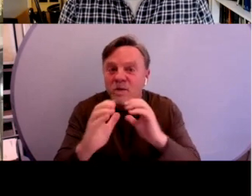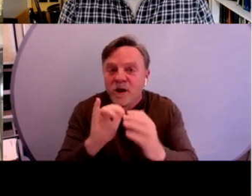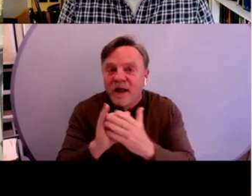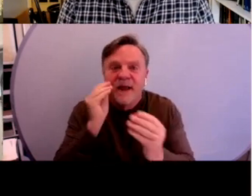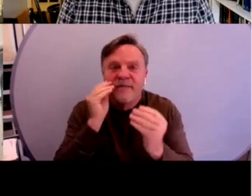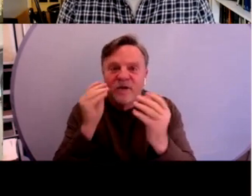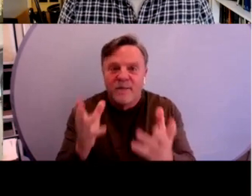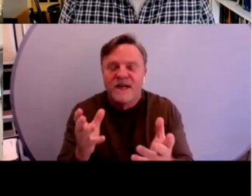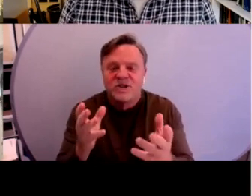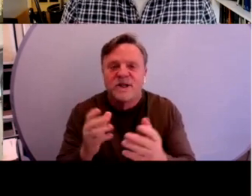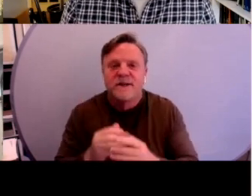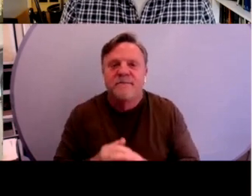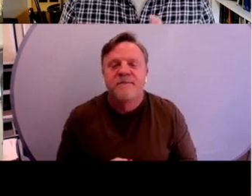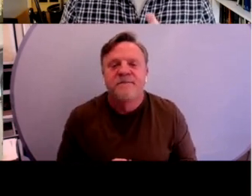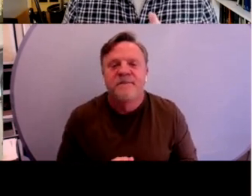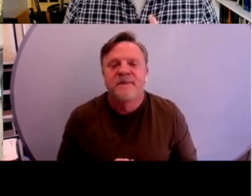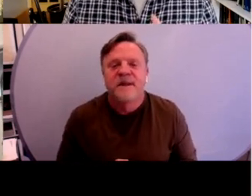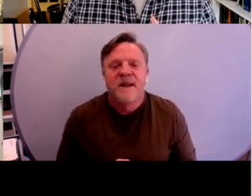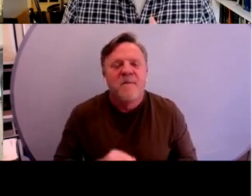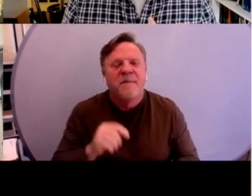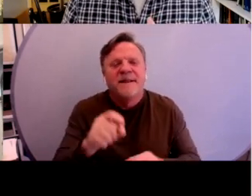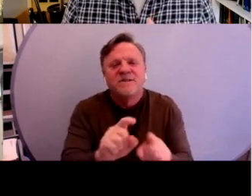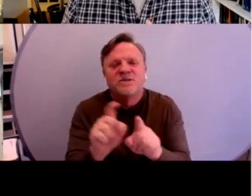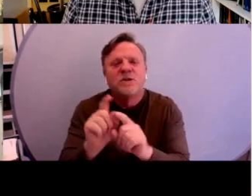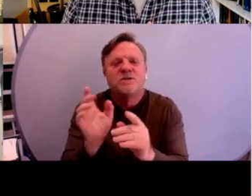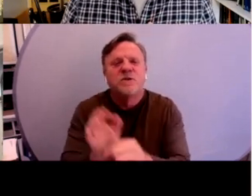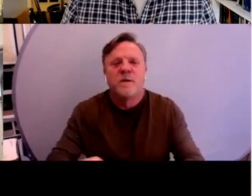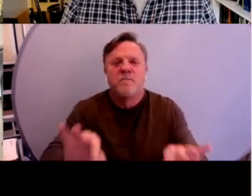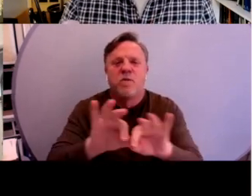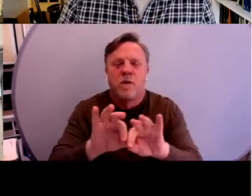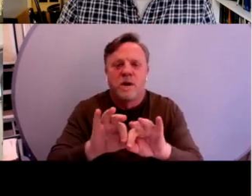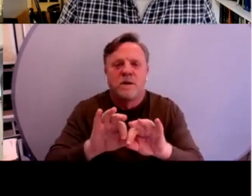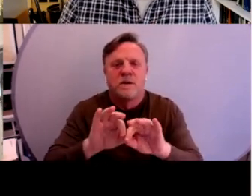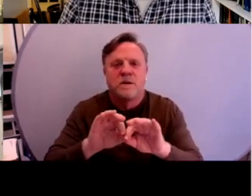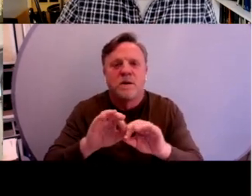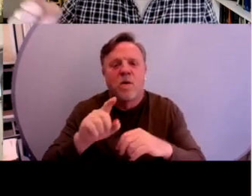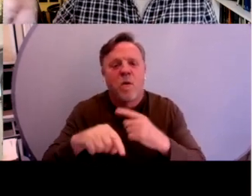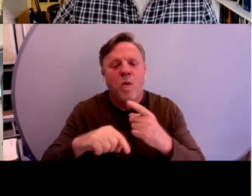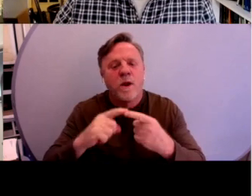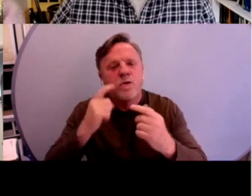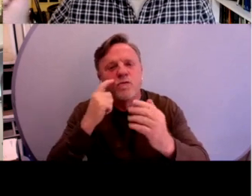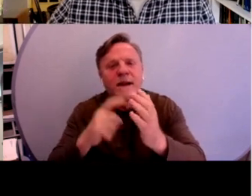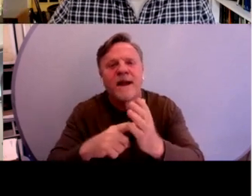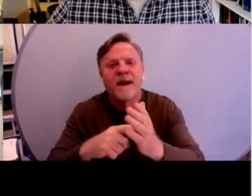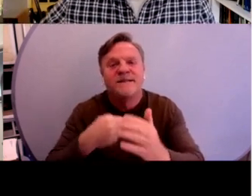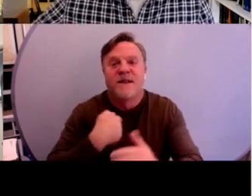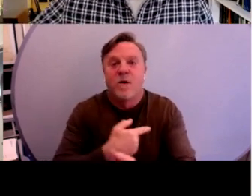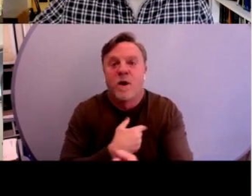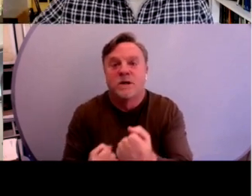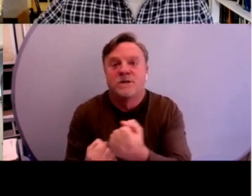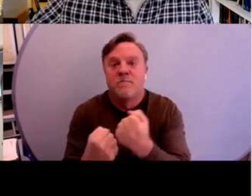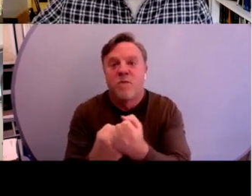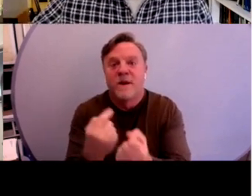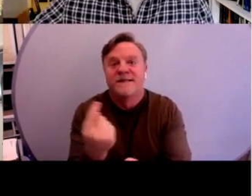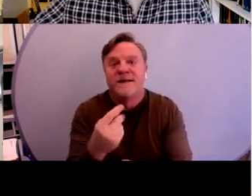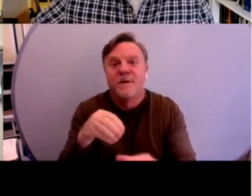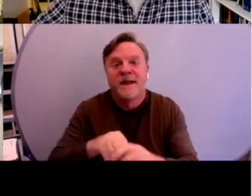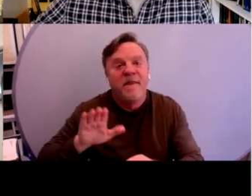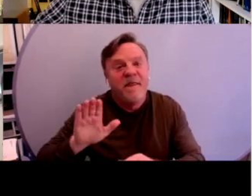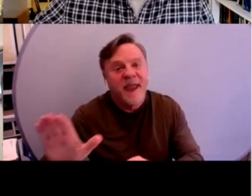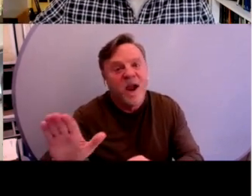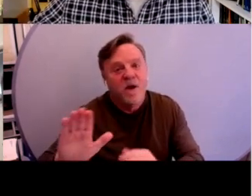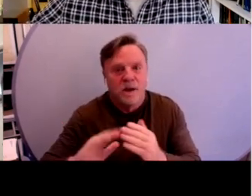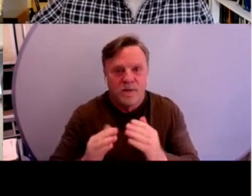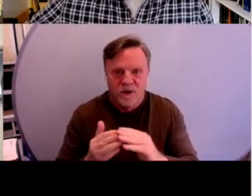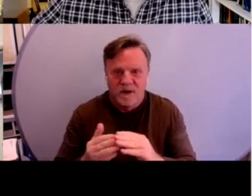information. But this is also important when we recognize that we are supporting someone in their community. We are